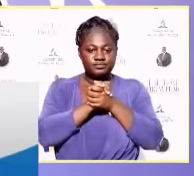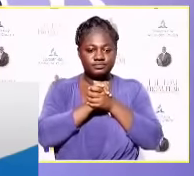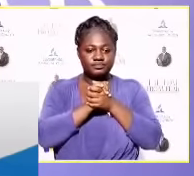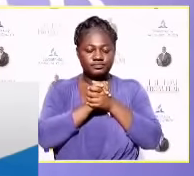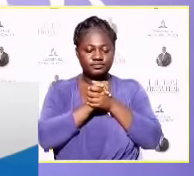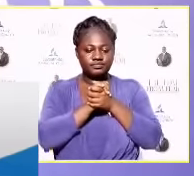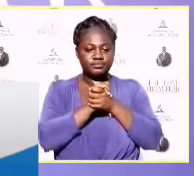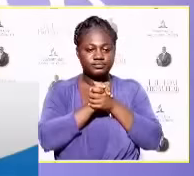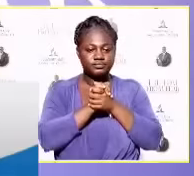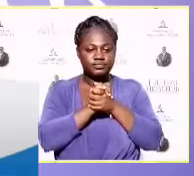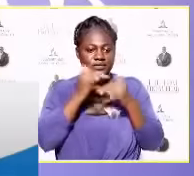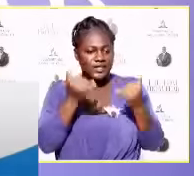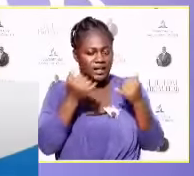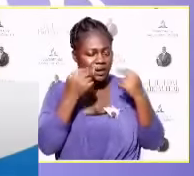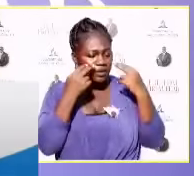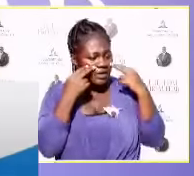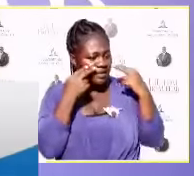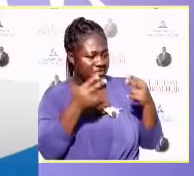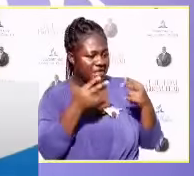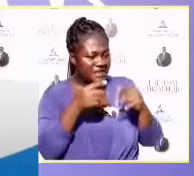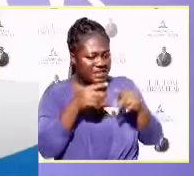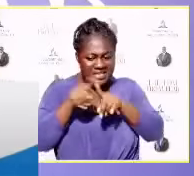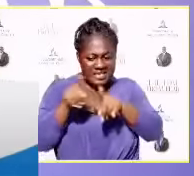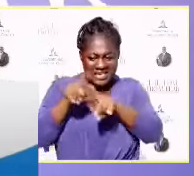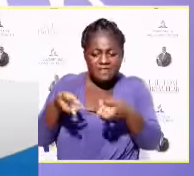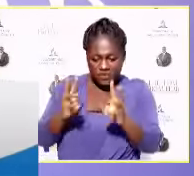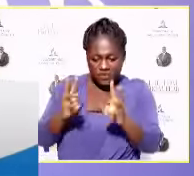Now let's say that differently.